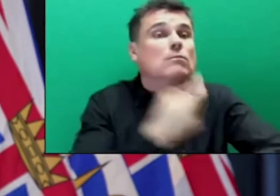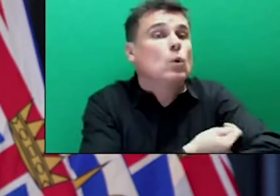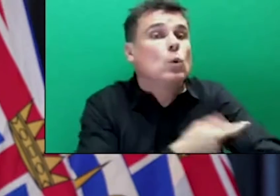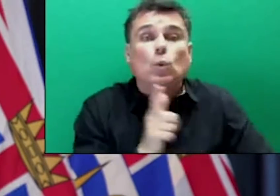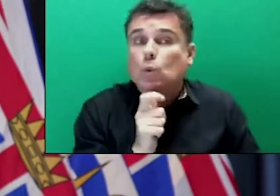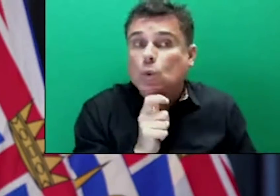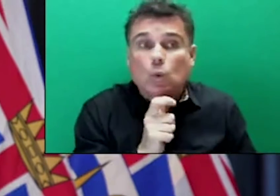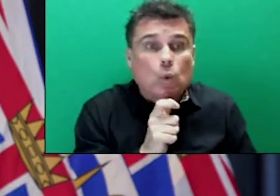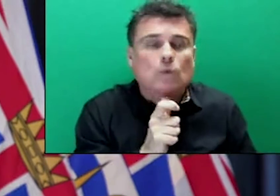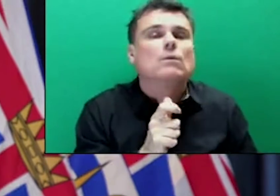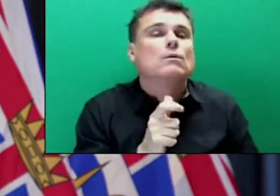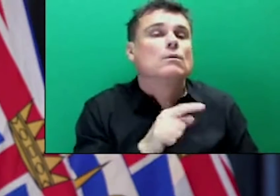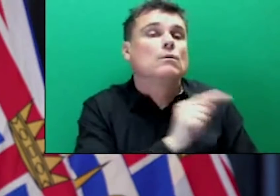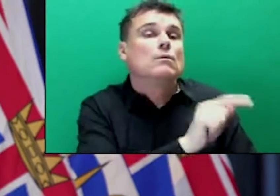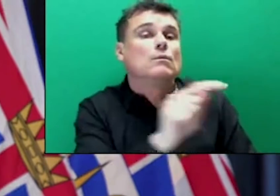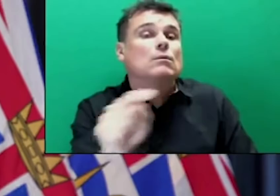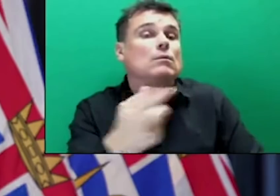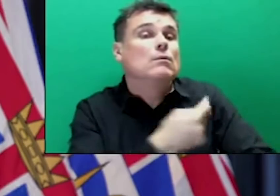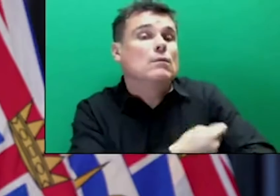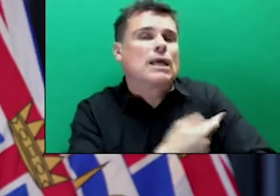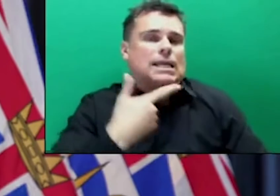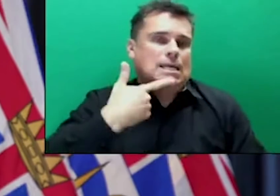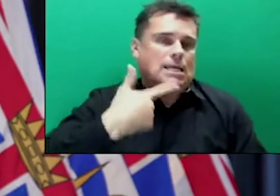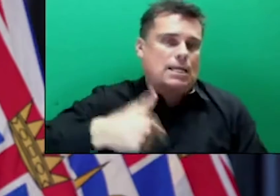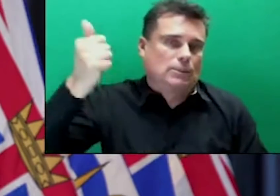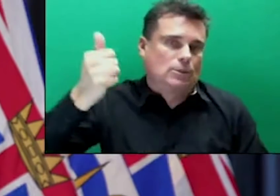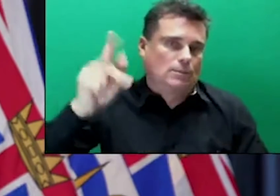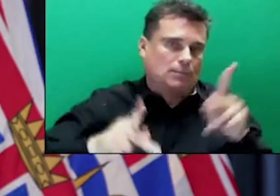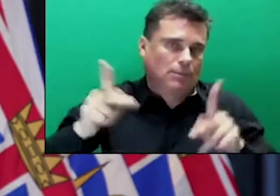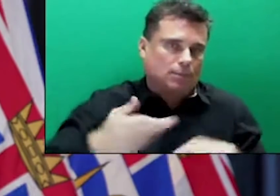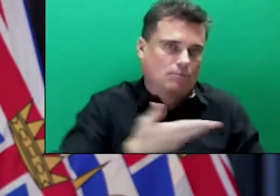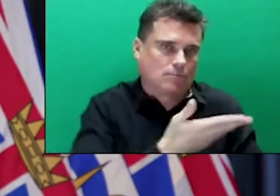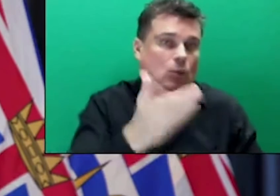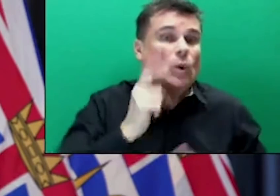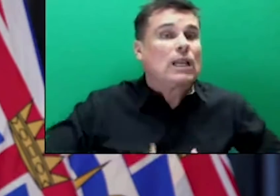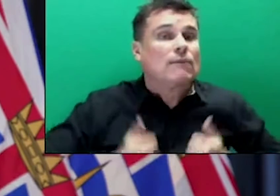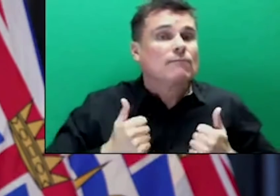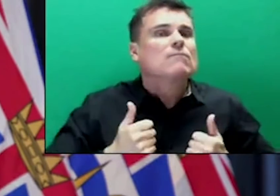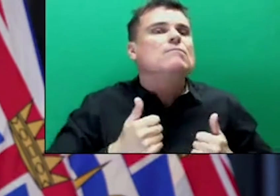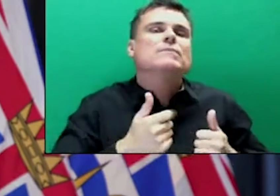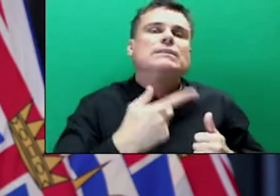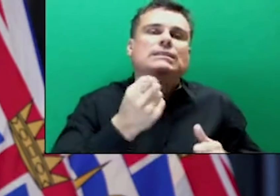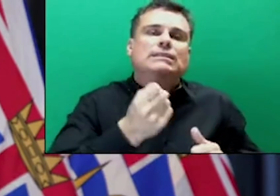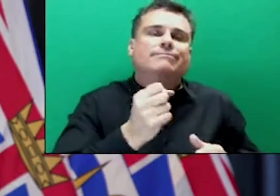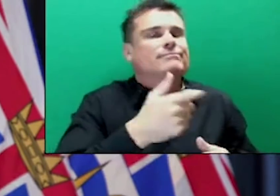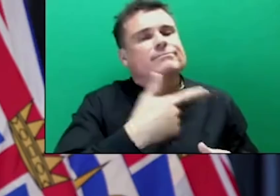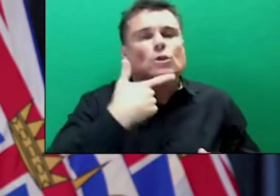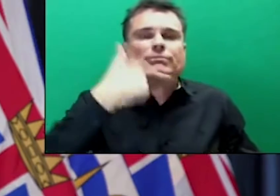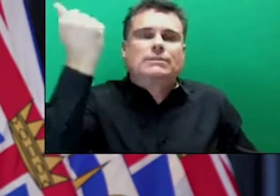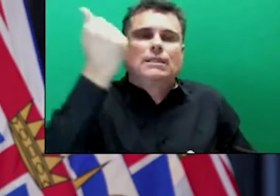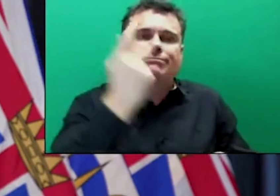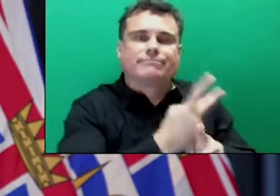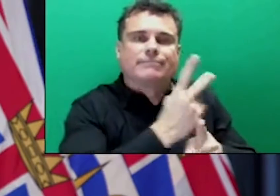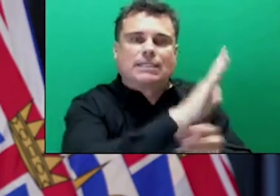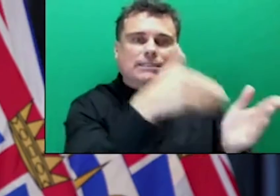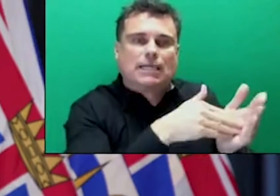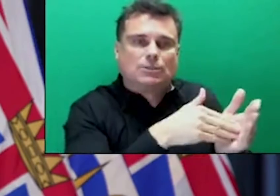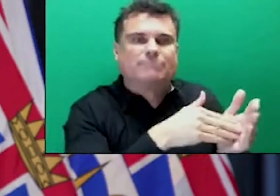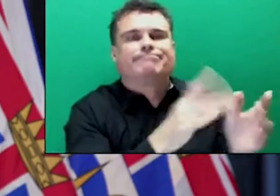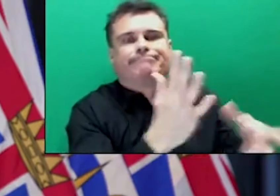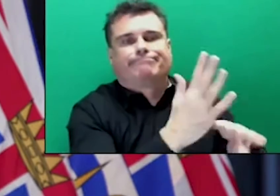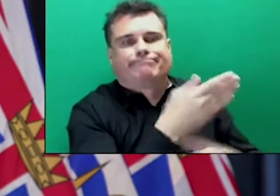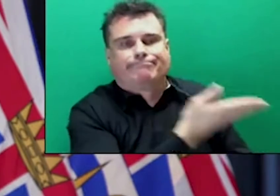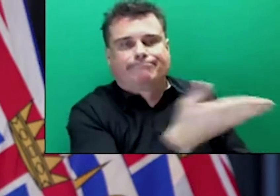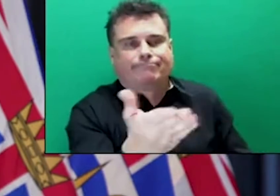and the healthcare workers who care for them, will be an important step forward in our COVID-19